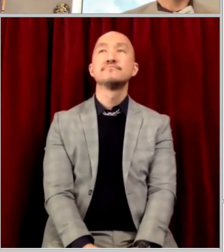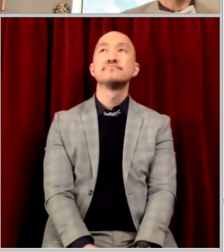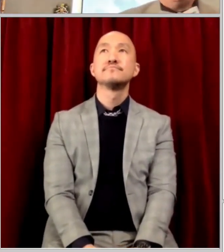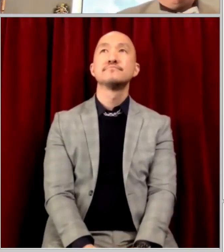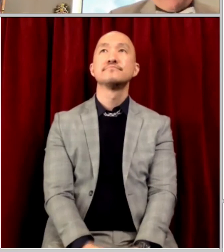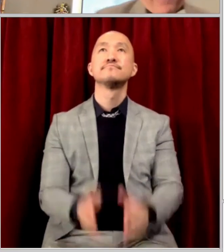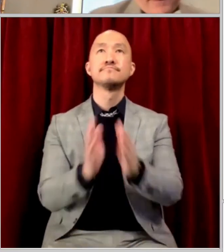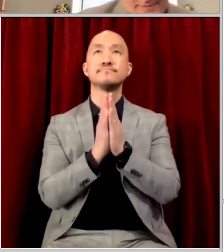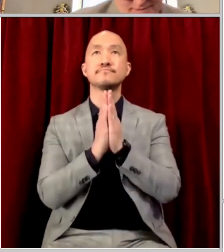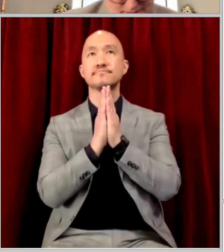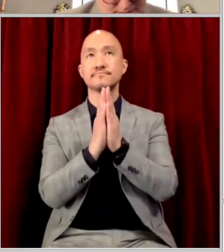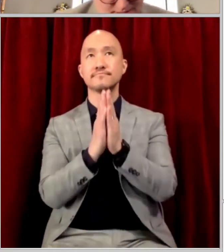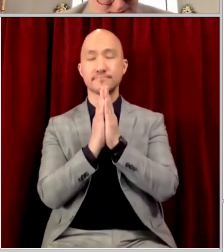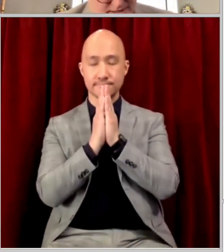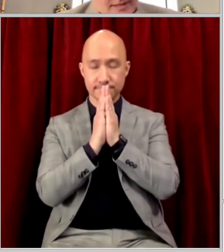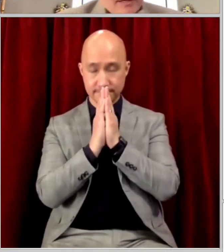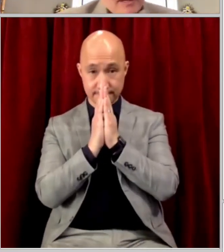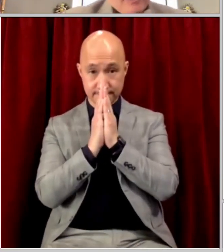Let us pray.